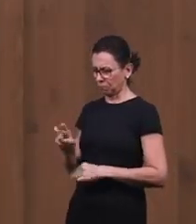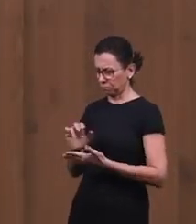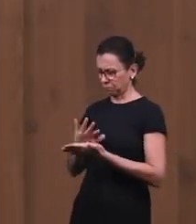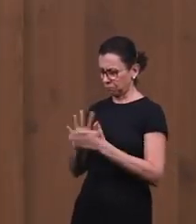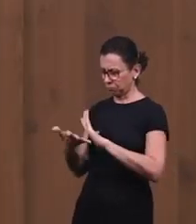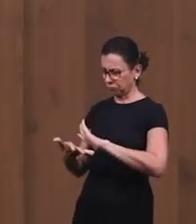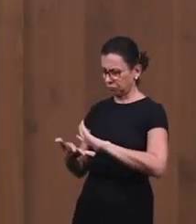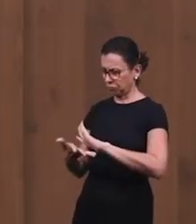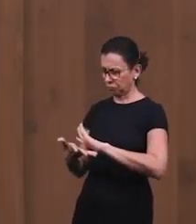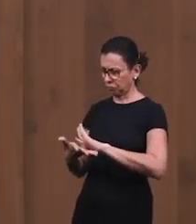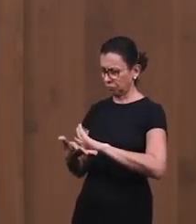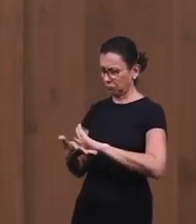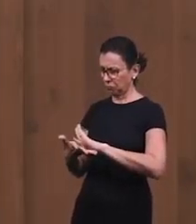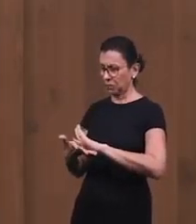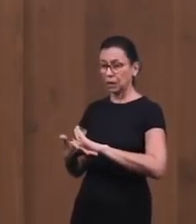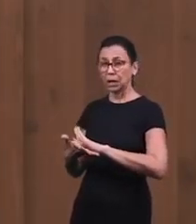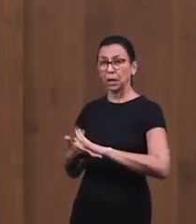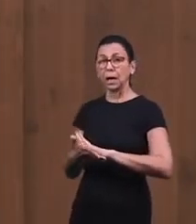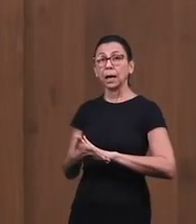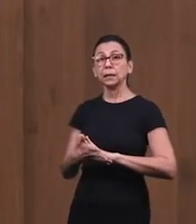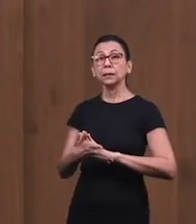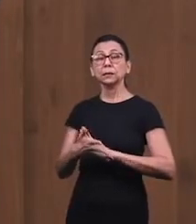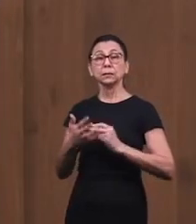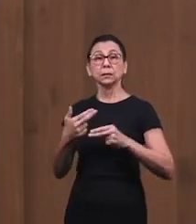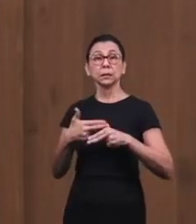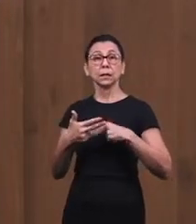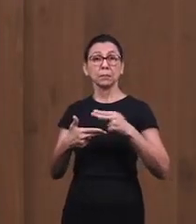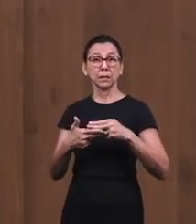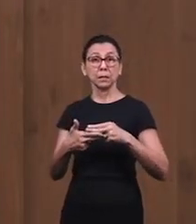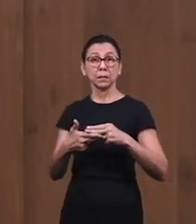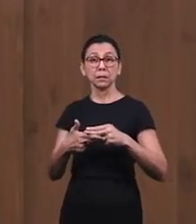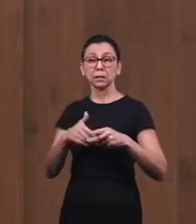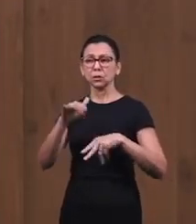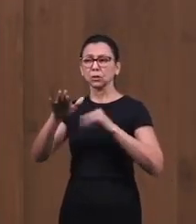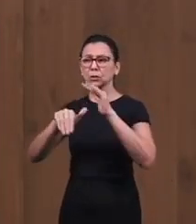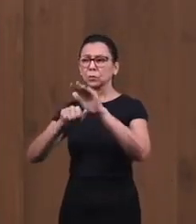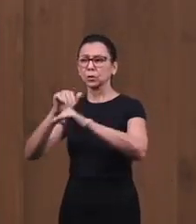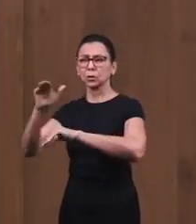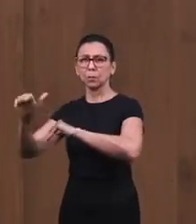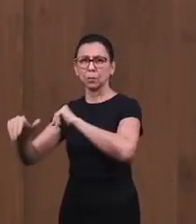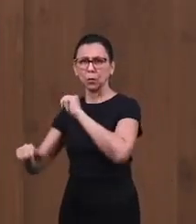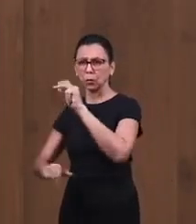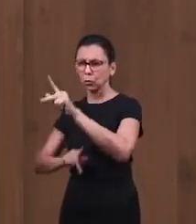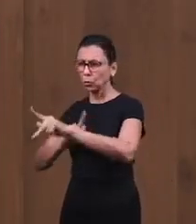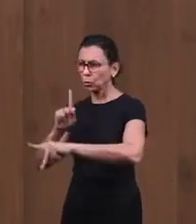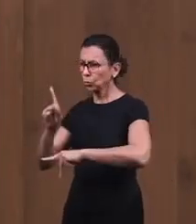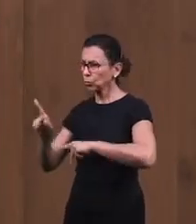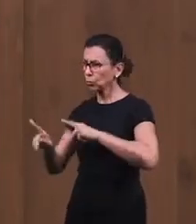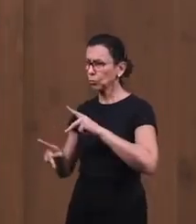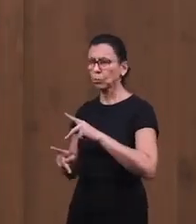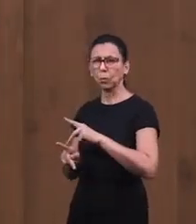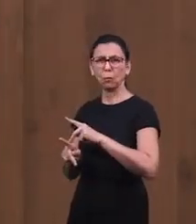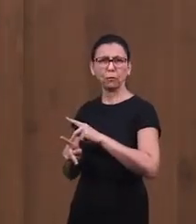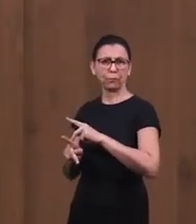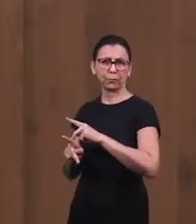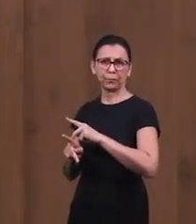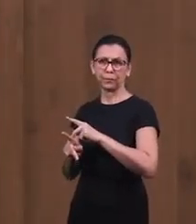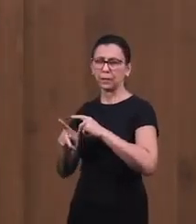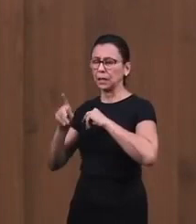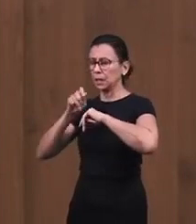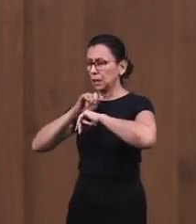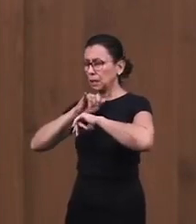the Lord has been wonderful for us. He heard my prayer. I found out what was happening